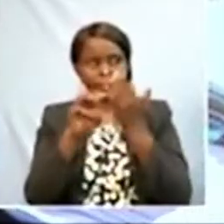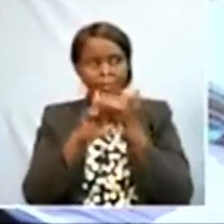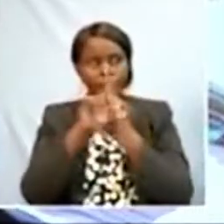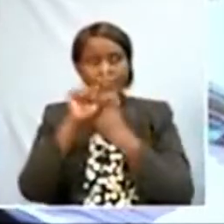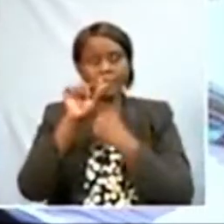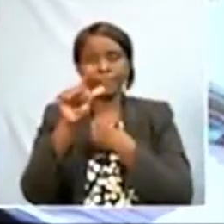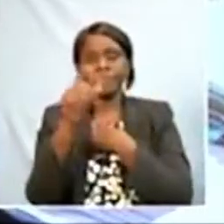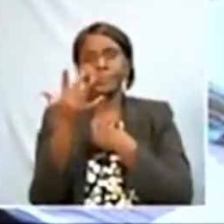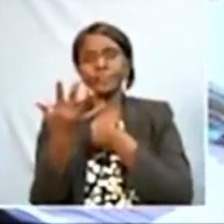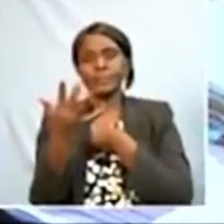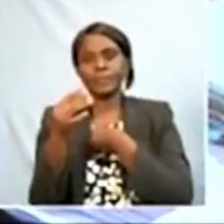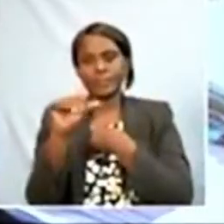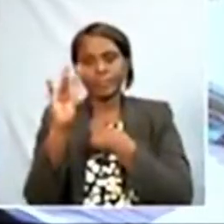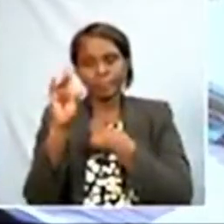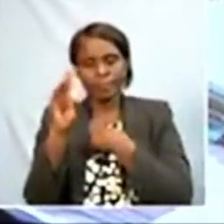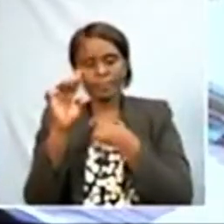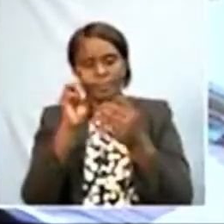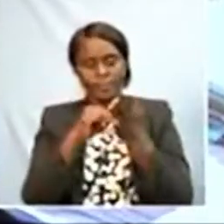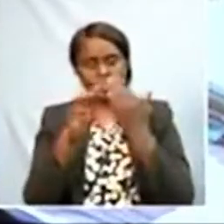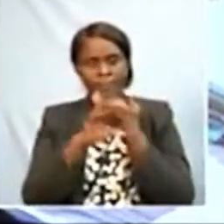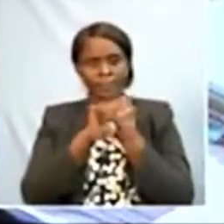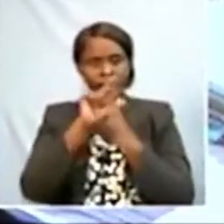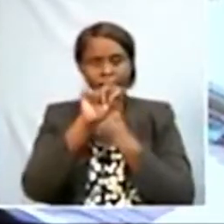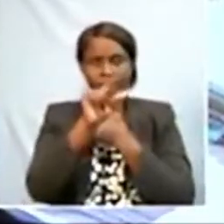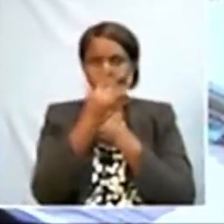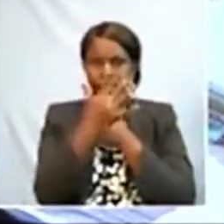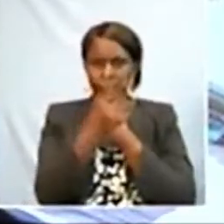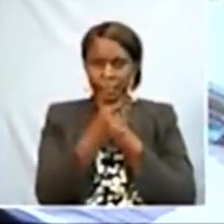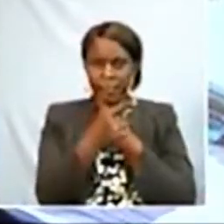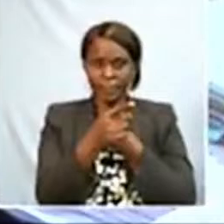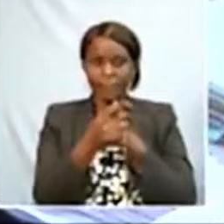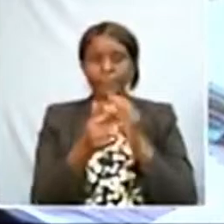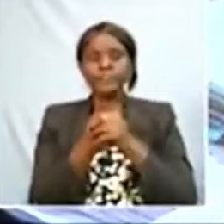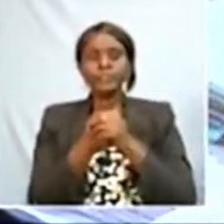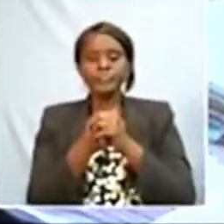2025, 17th March 2025.